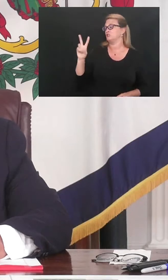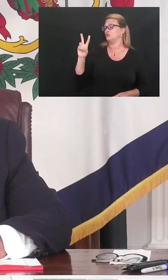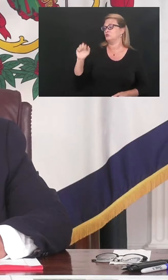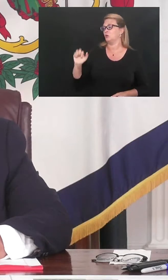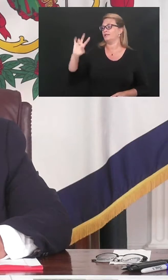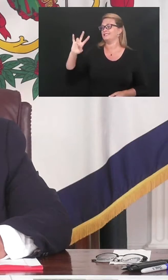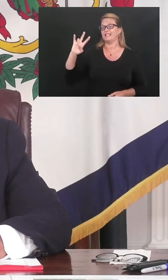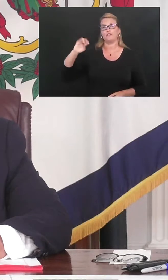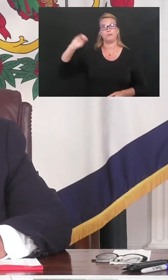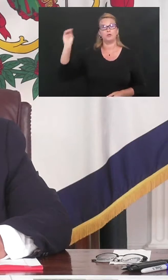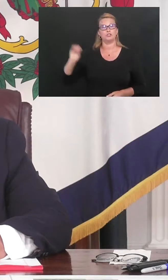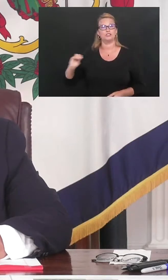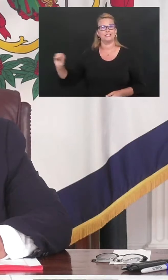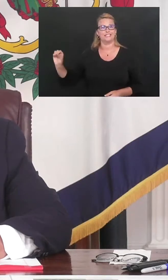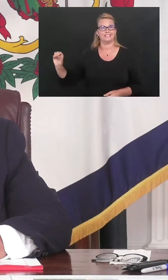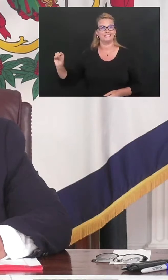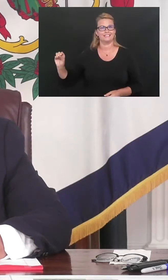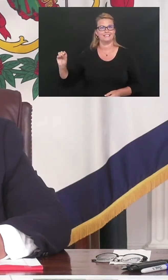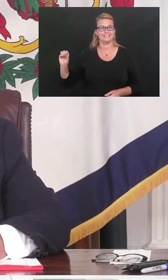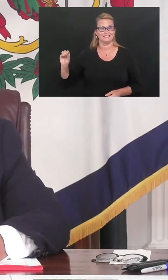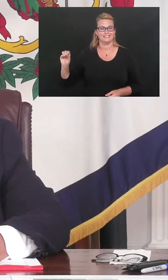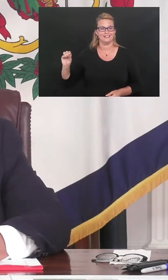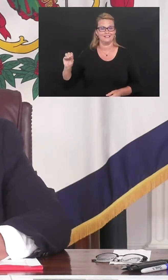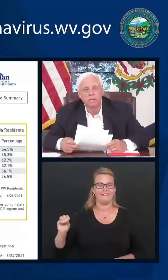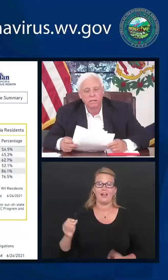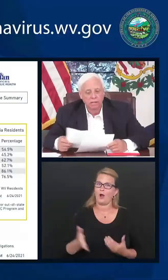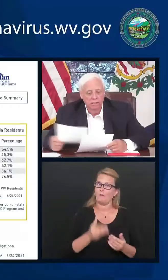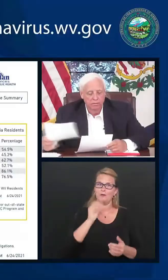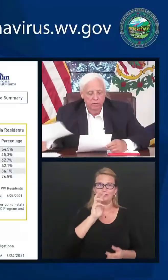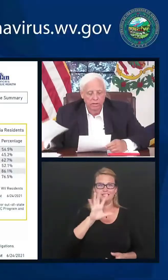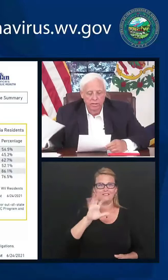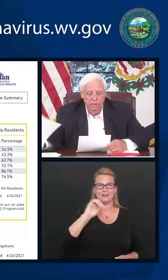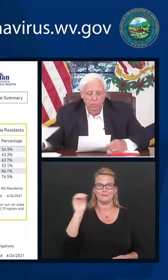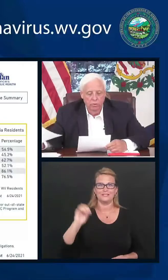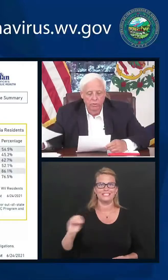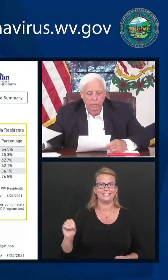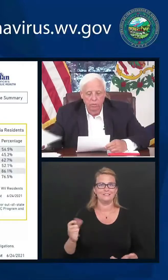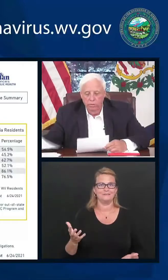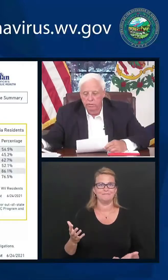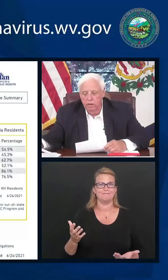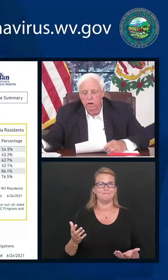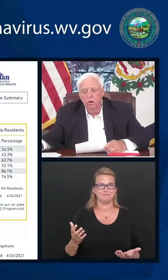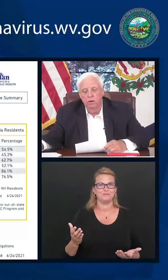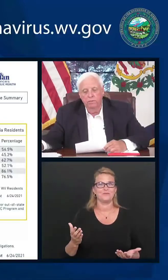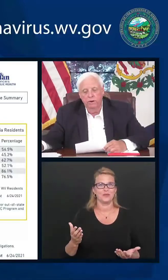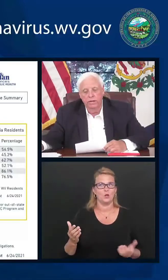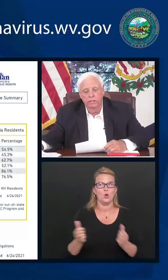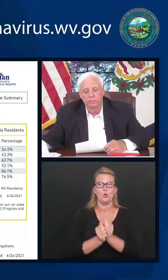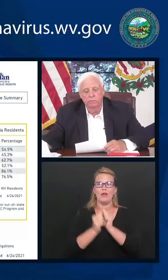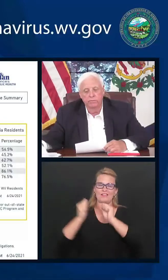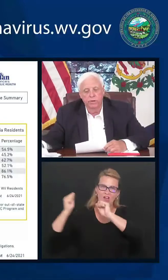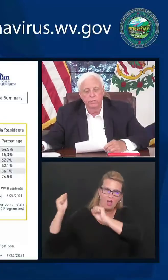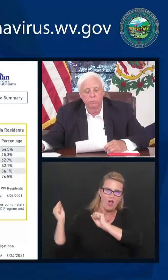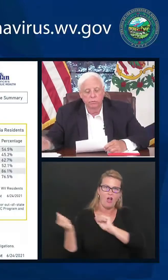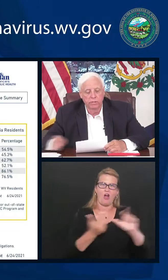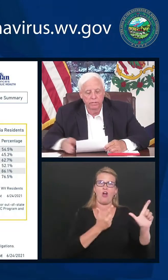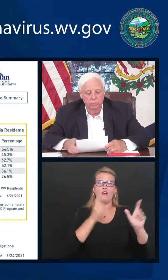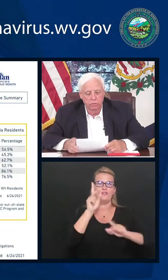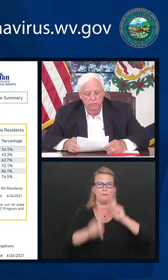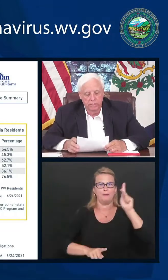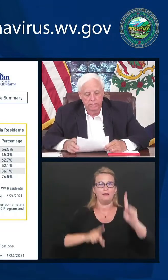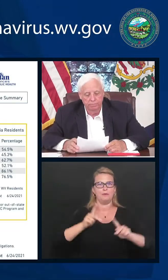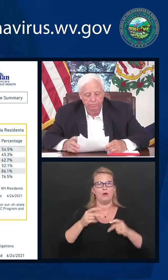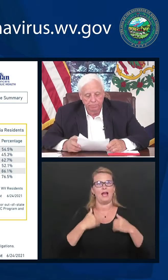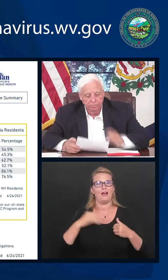We're crawling every day toward that 65% level, with all of our eligible folks with at least